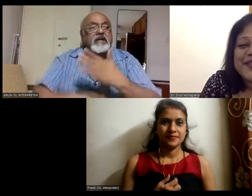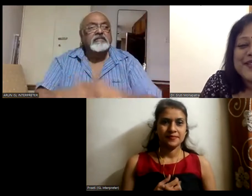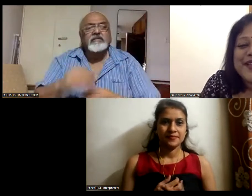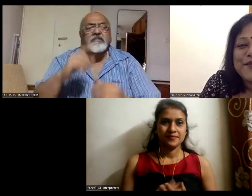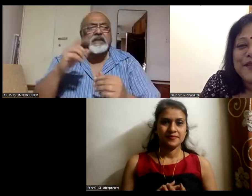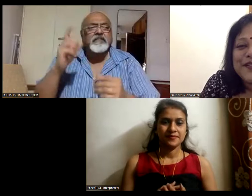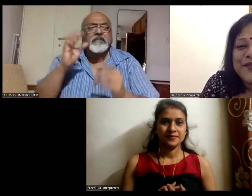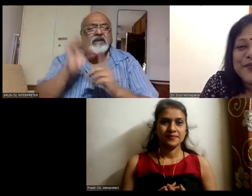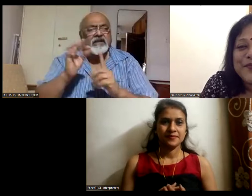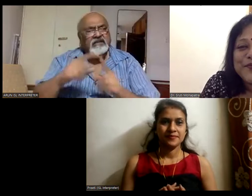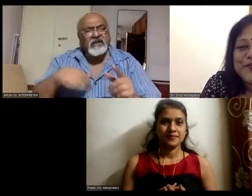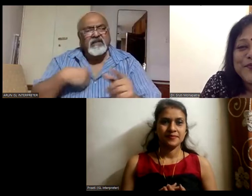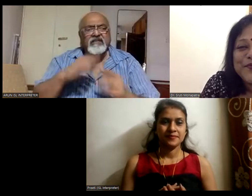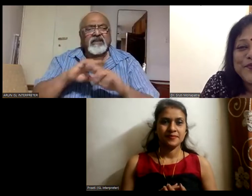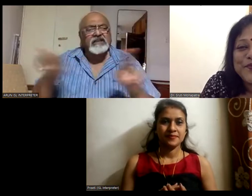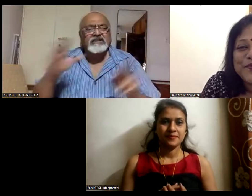Yes, next, please.